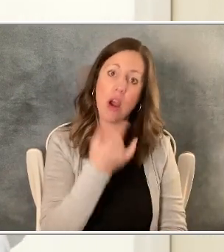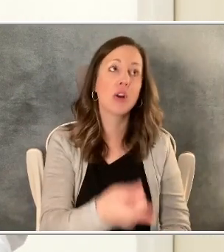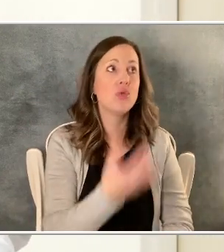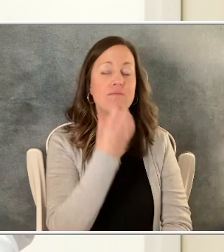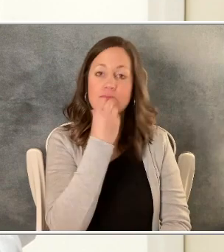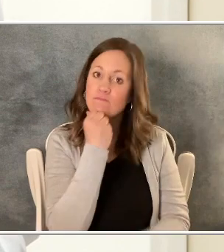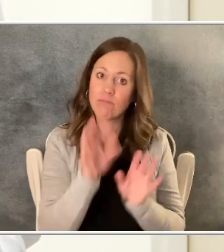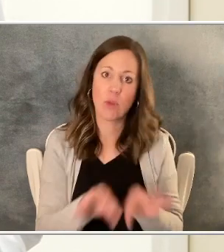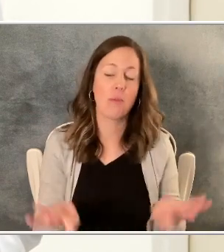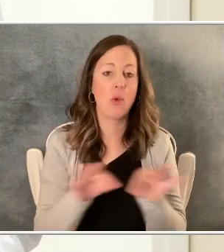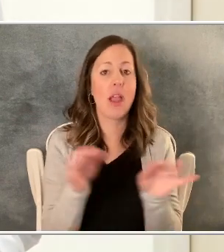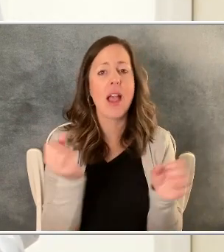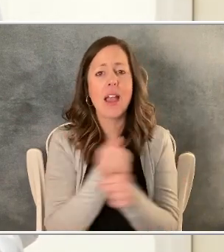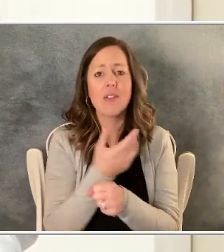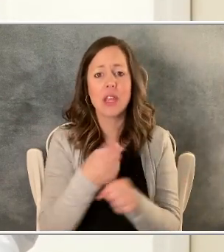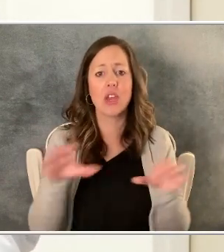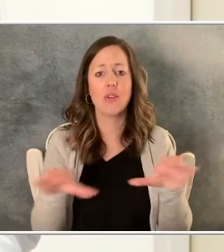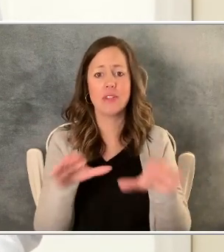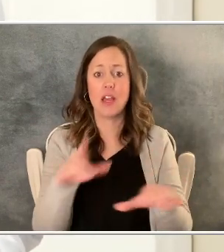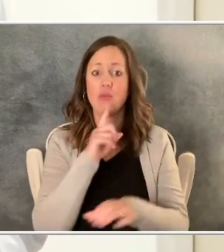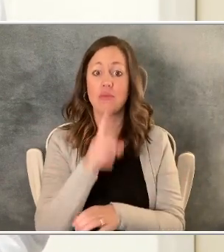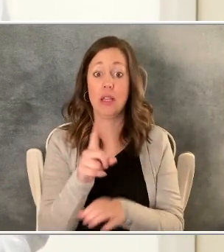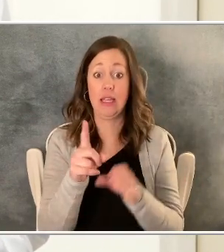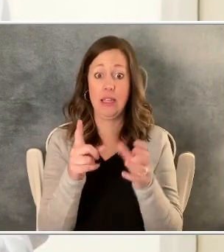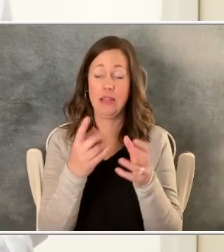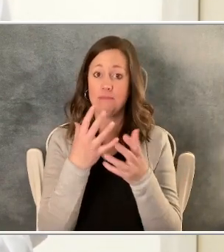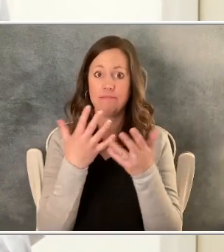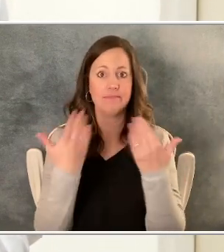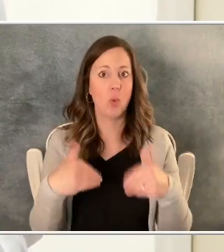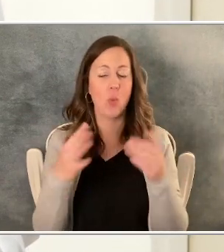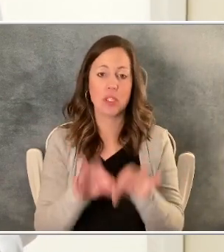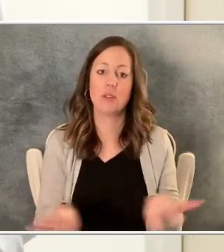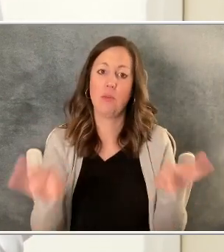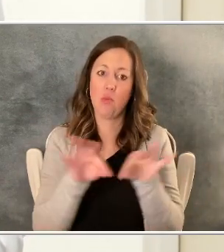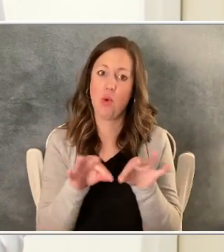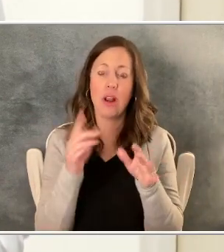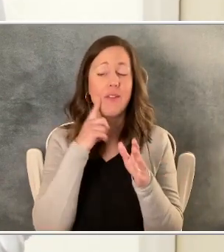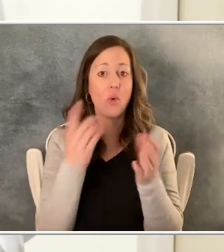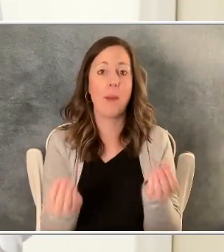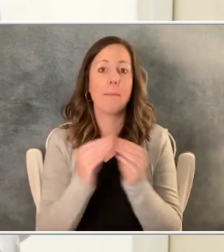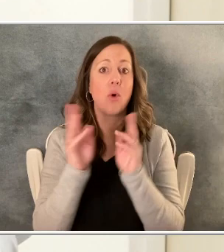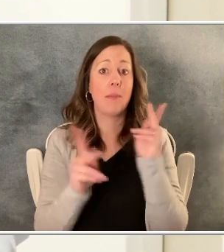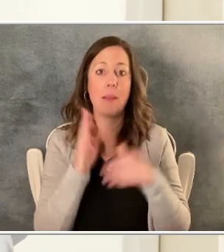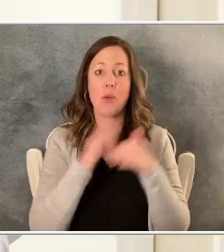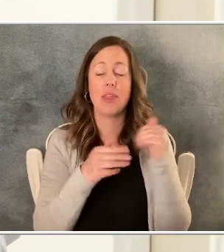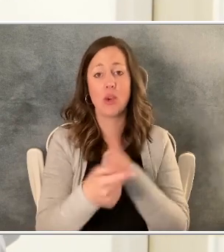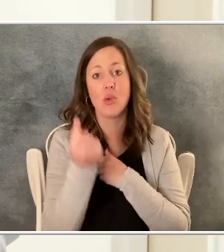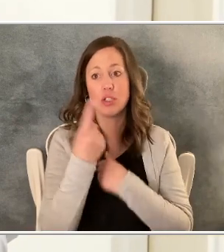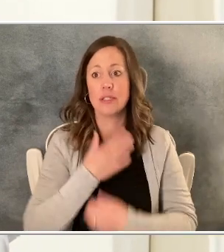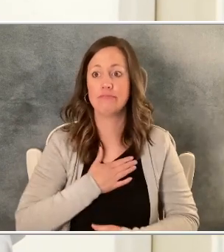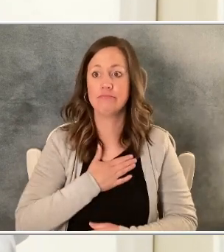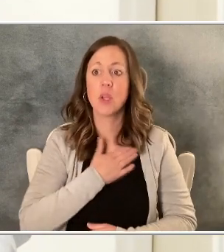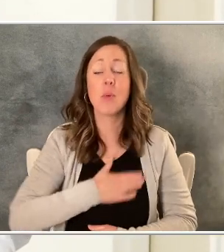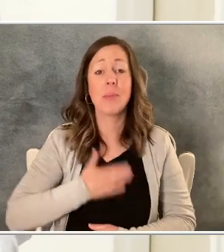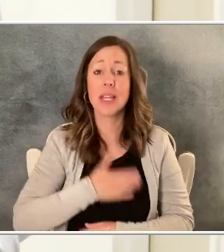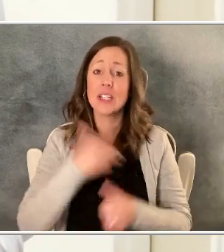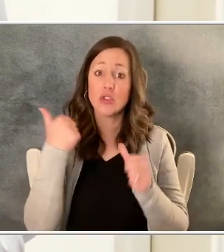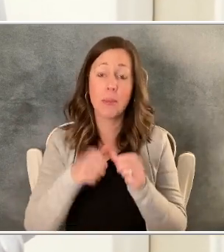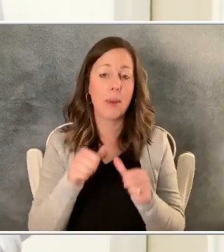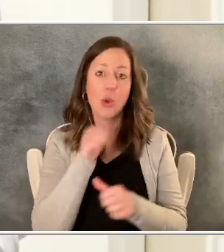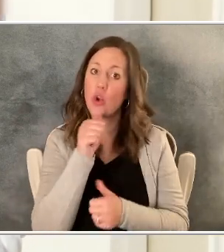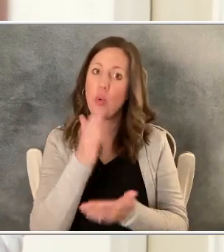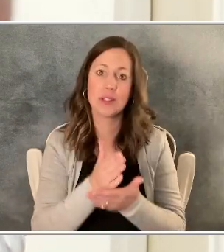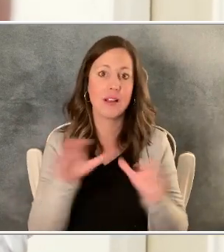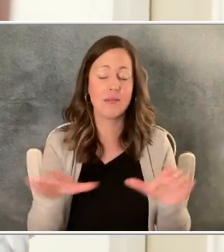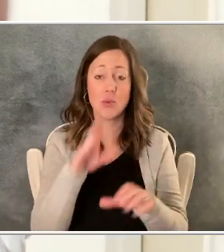and day out matters to more people than you possibly understand. So please remember that, okay? Don't stop doing the fun things. Don't let anyone